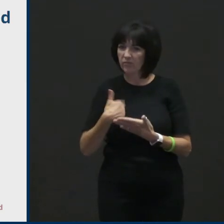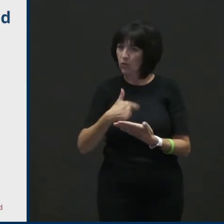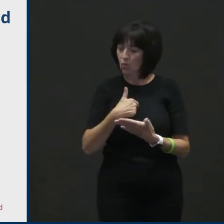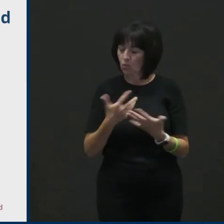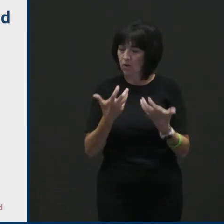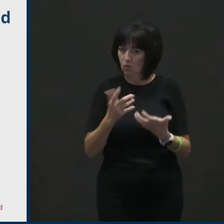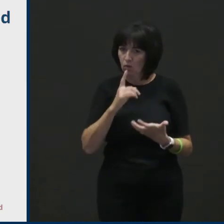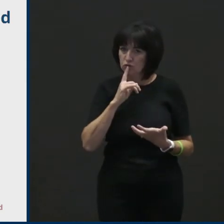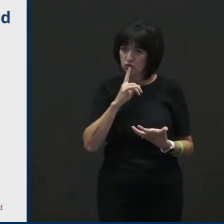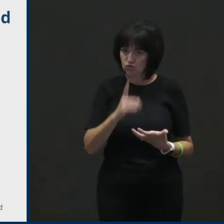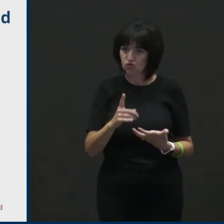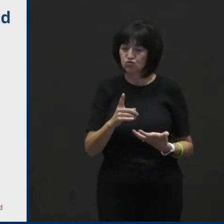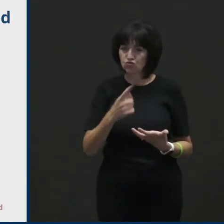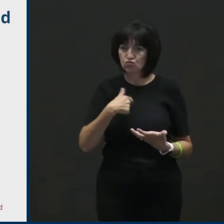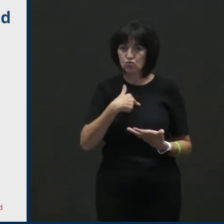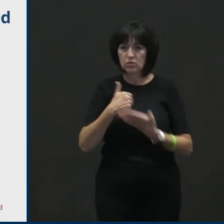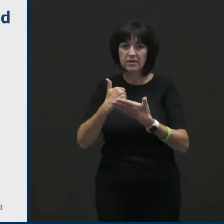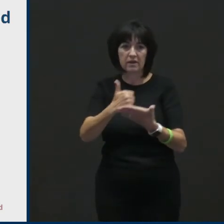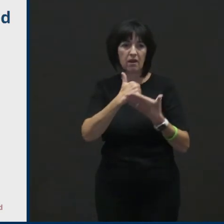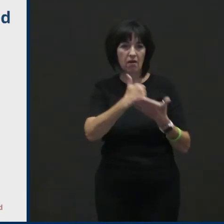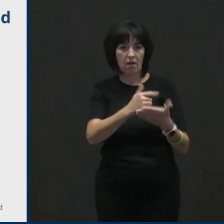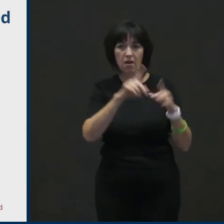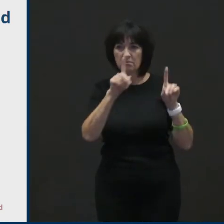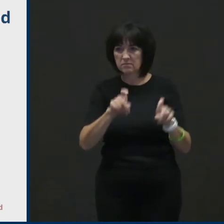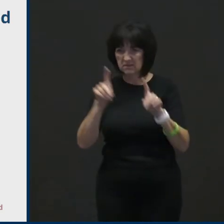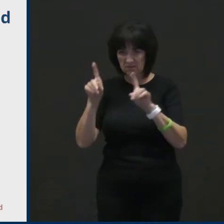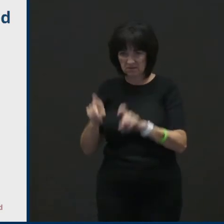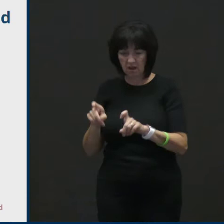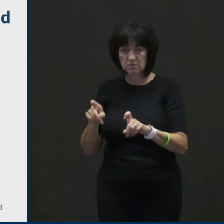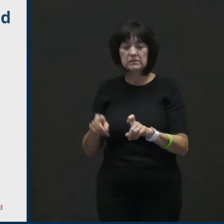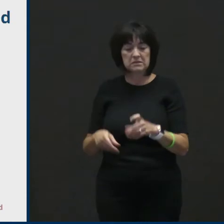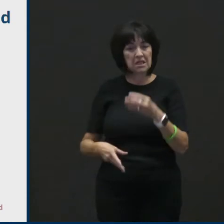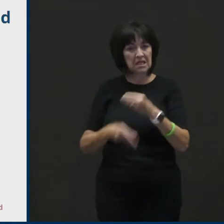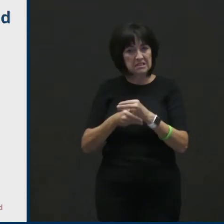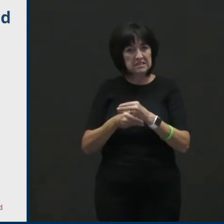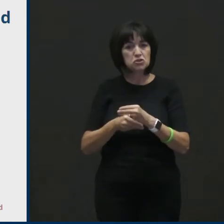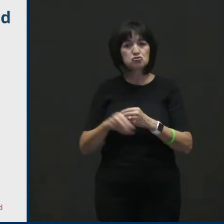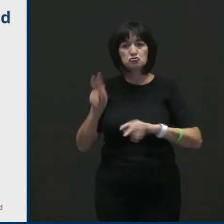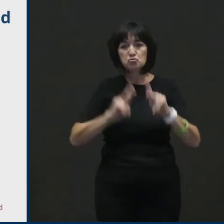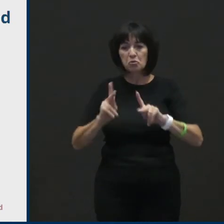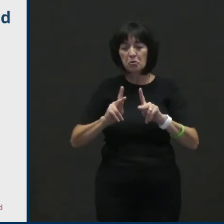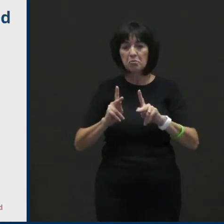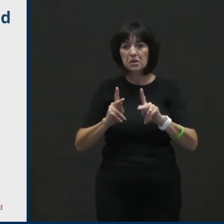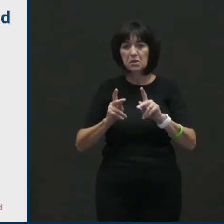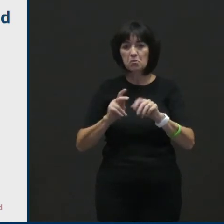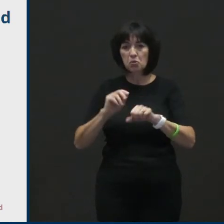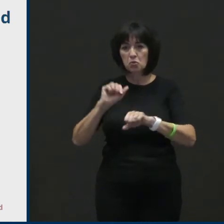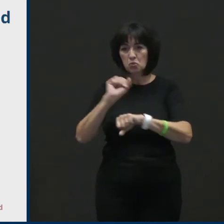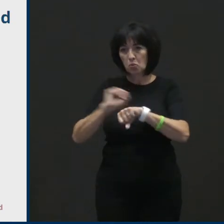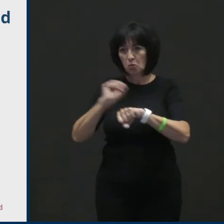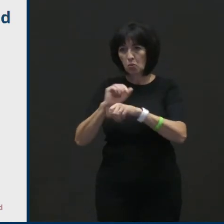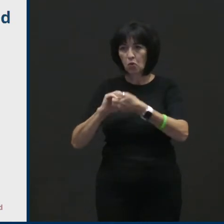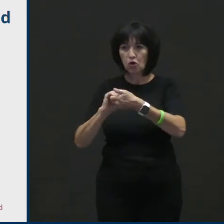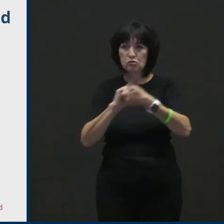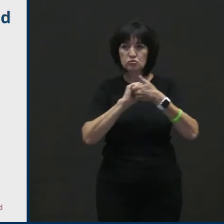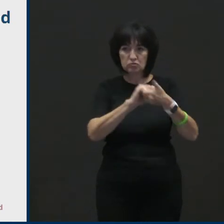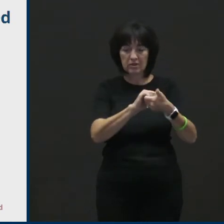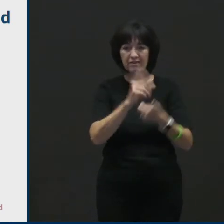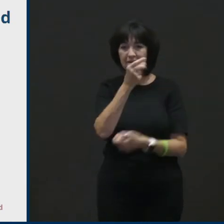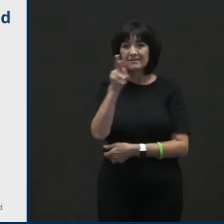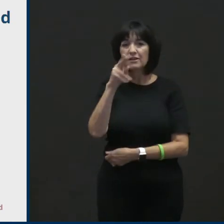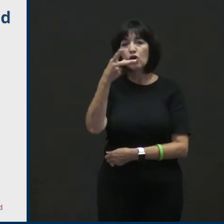as much as we can. So we're pulling additional staff and partners in to work with. And then Dr. Pescatore from Public Health